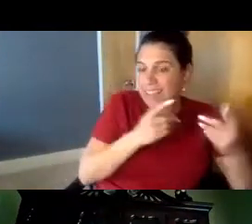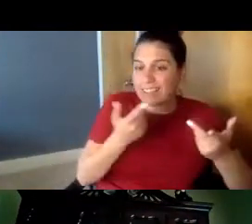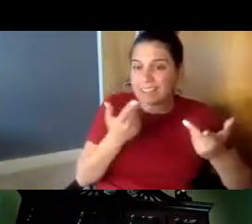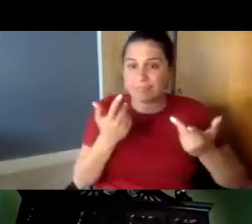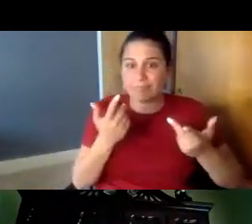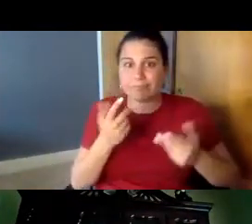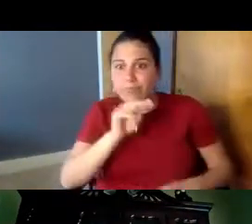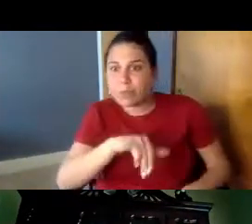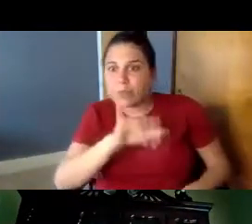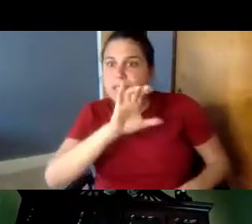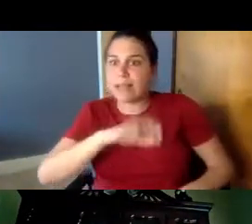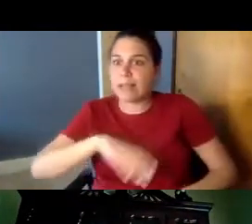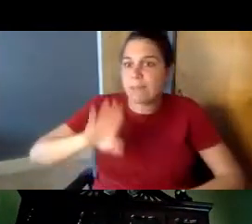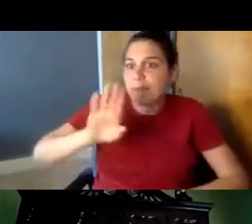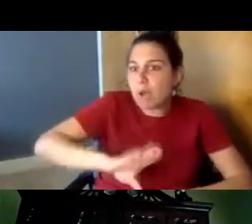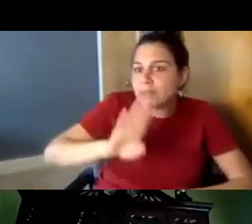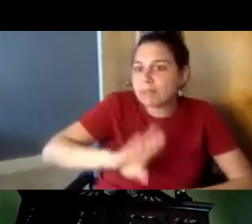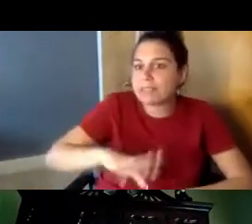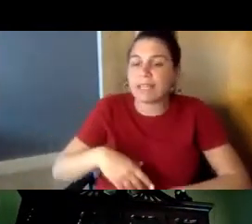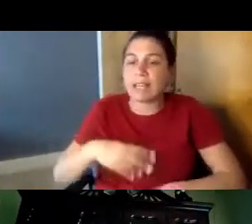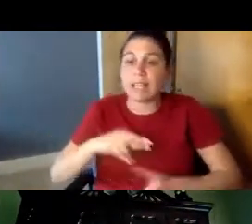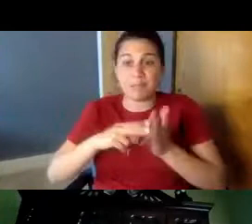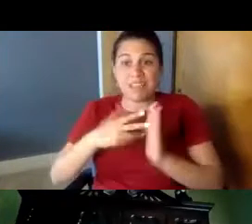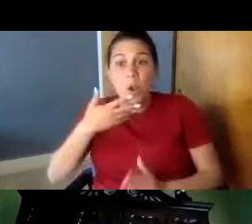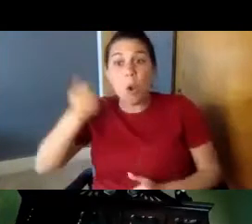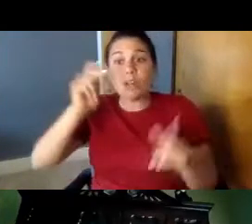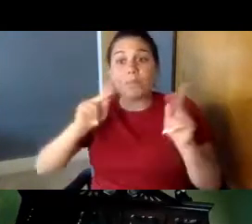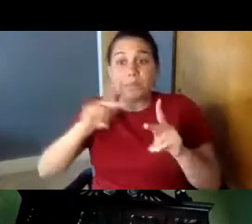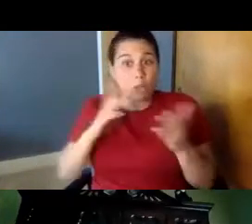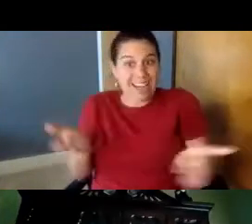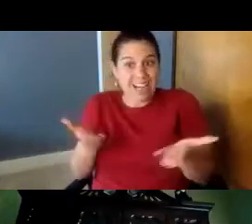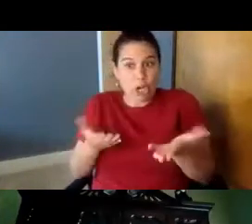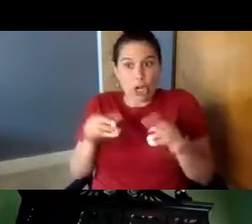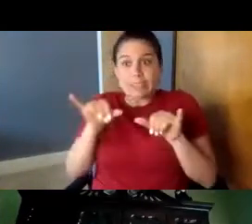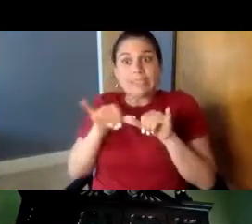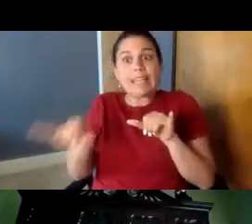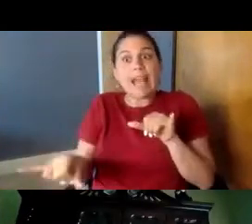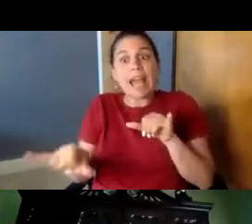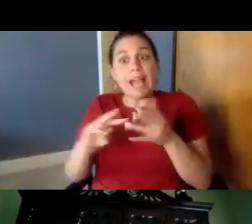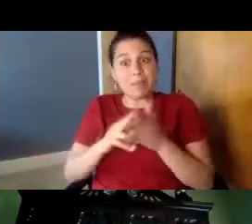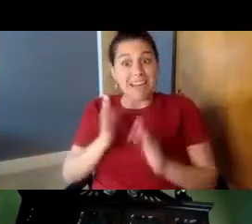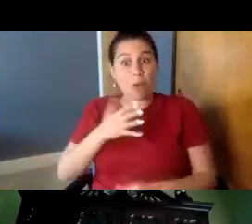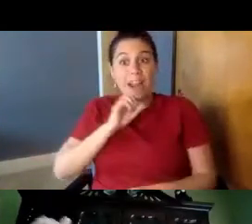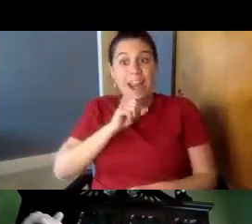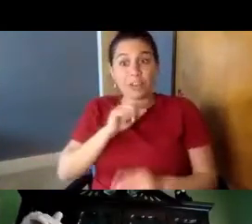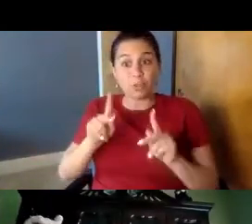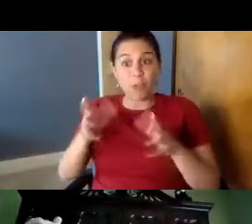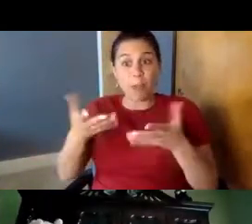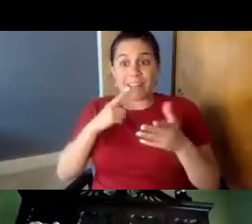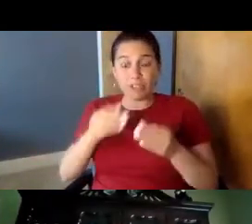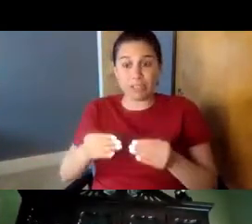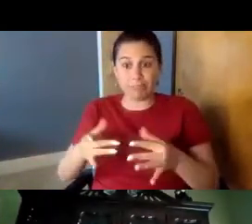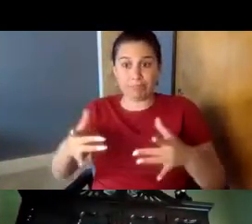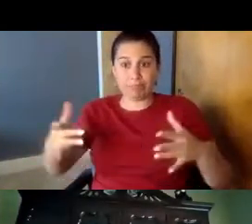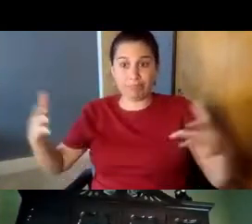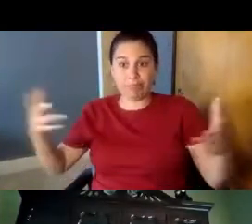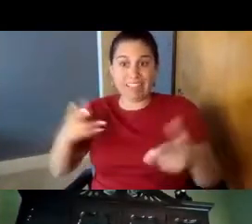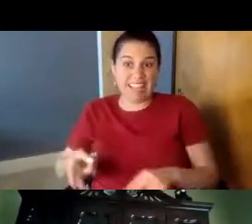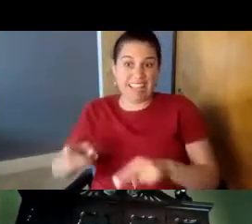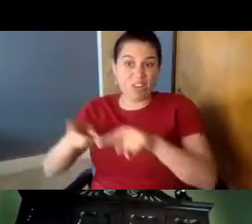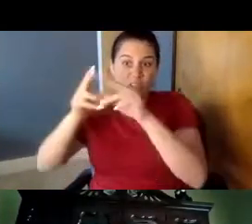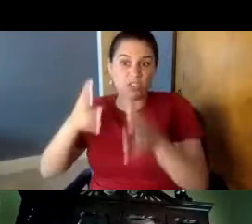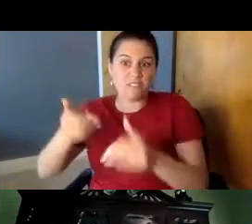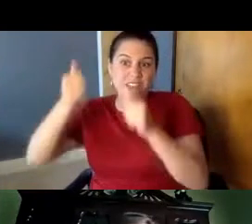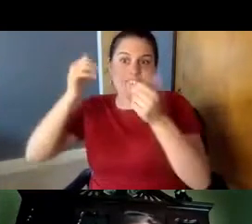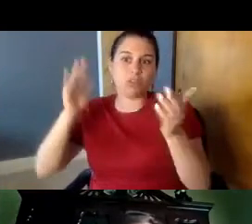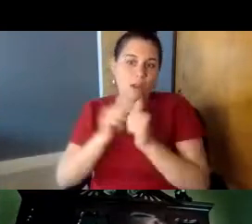New York City or Boston and leaving older people behind. And so our age is increasing faster than the age of